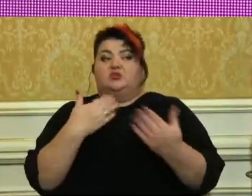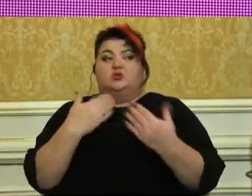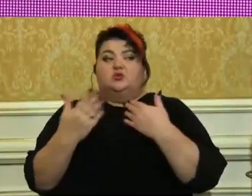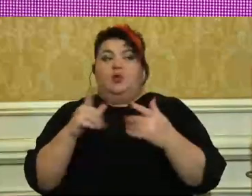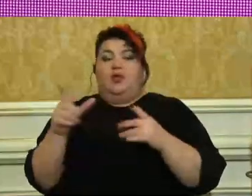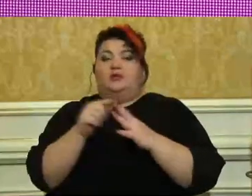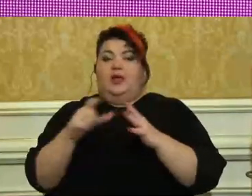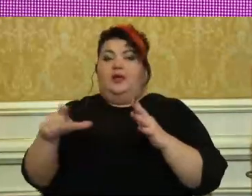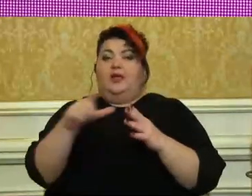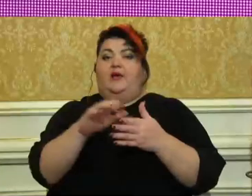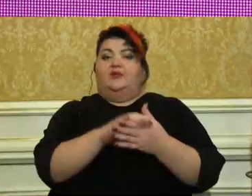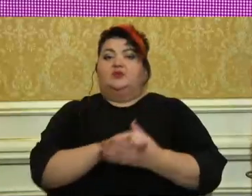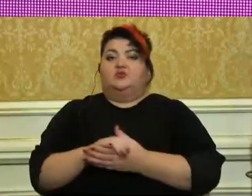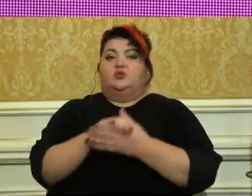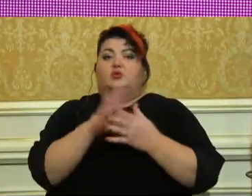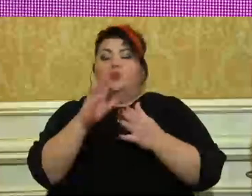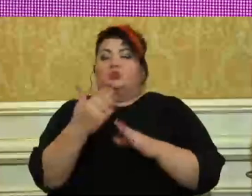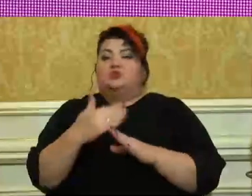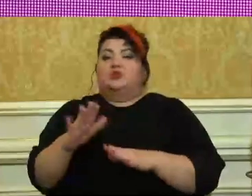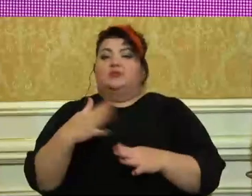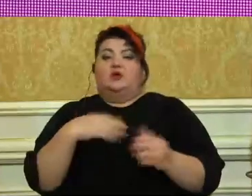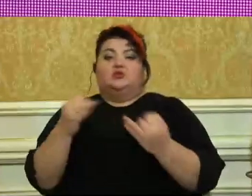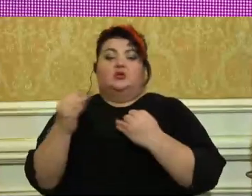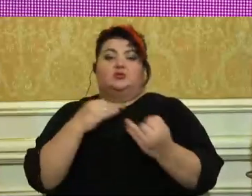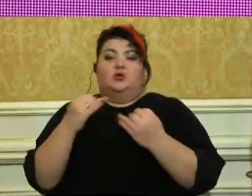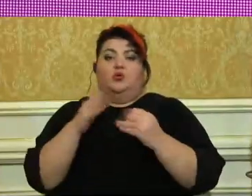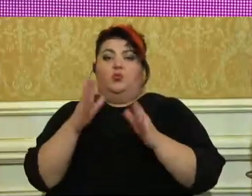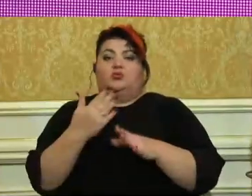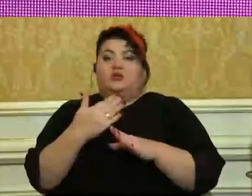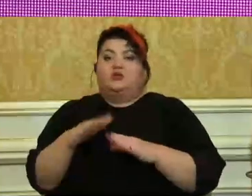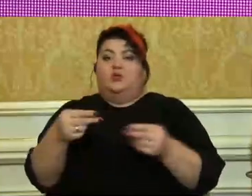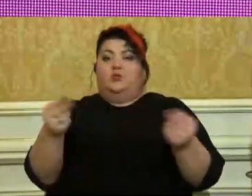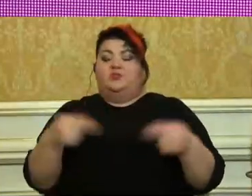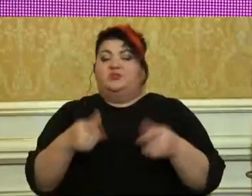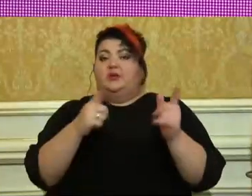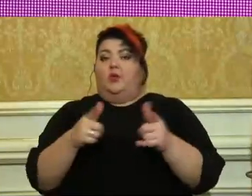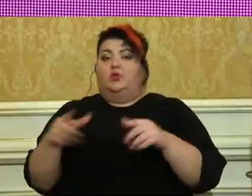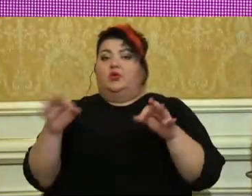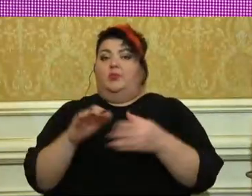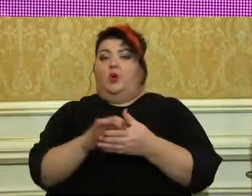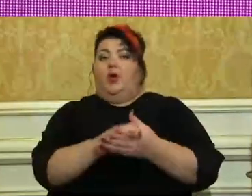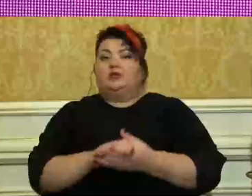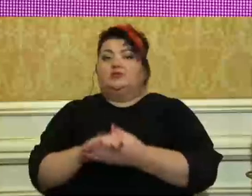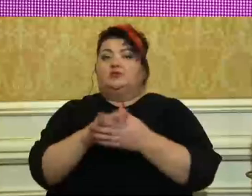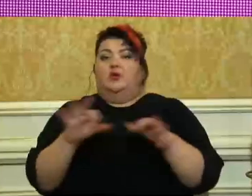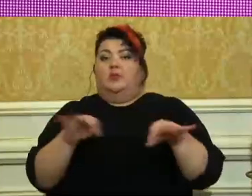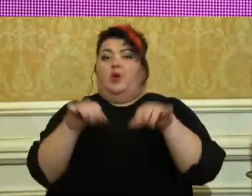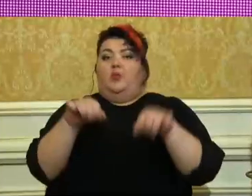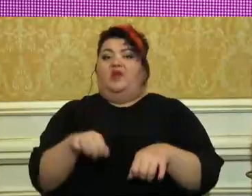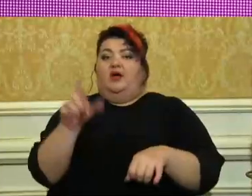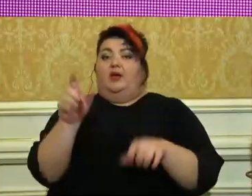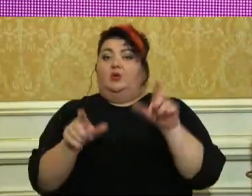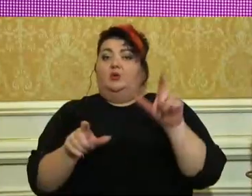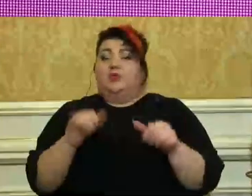dialogue. It is part of the association agreement and the human rights dialogue. Then this issue of